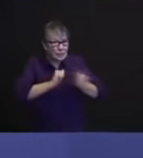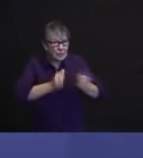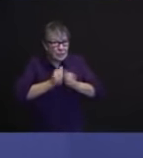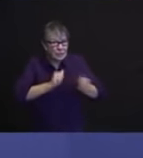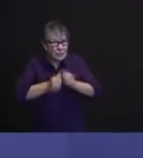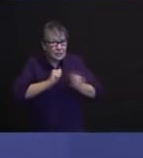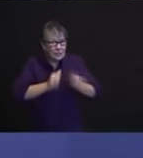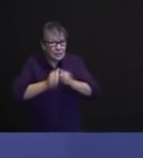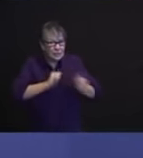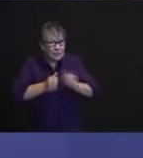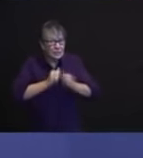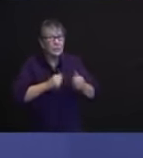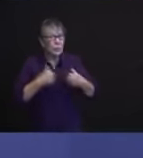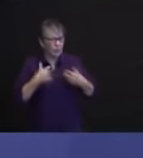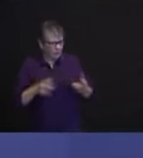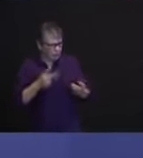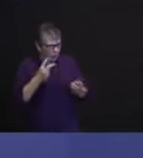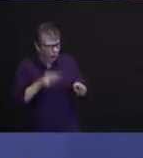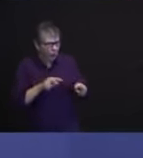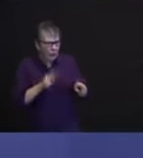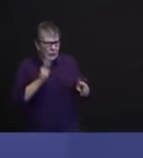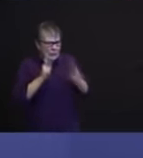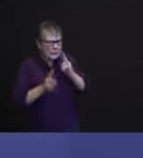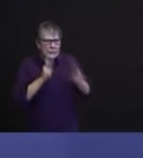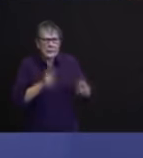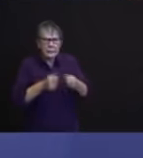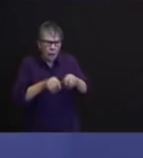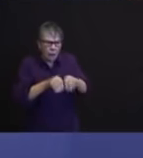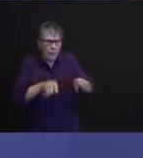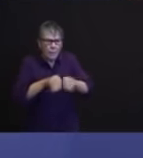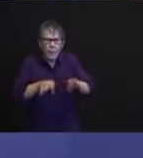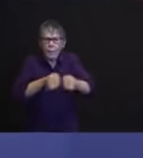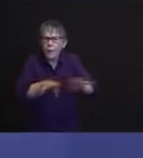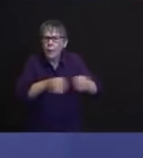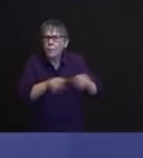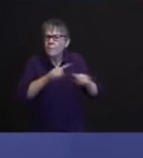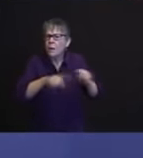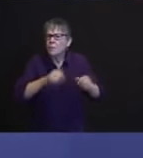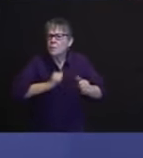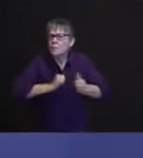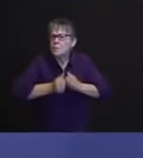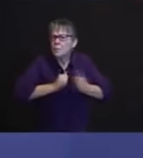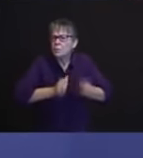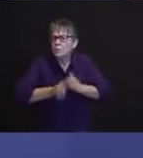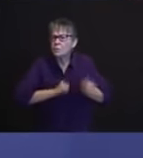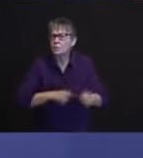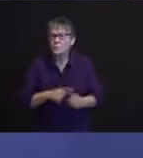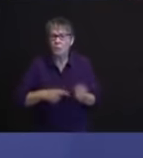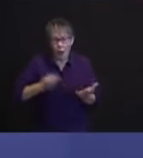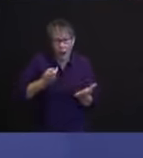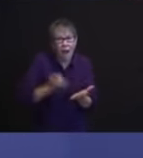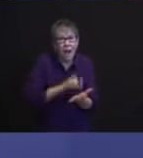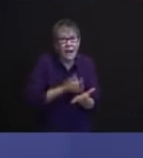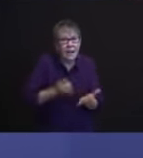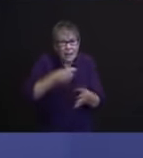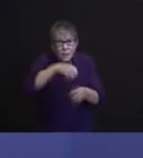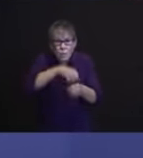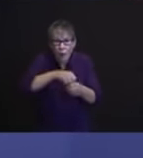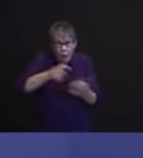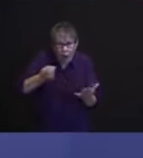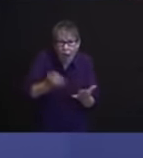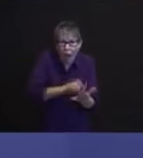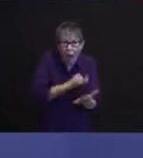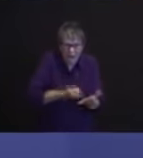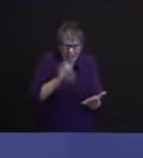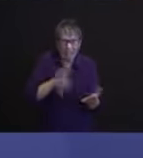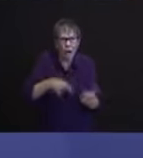The pause in these activities will help slow the spread of the virus. These new restrictions will give us some added protection, but